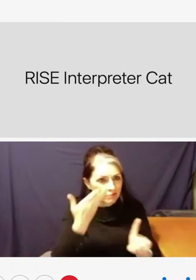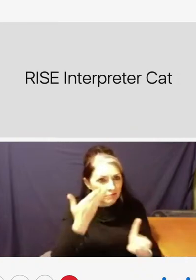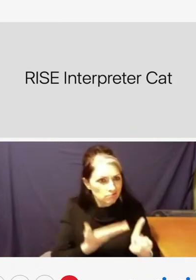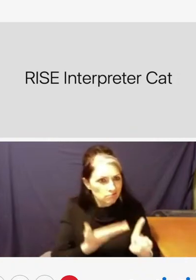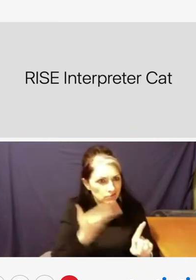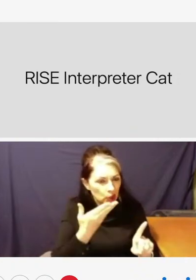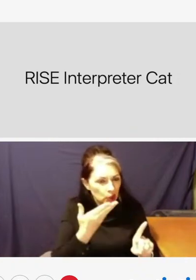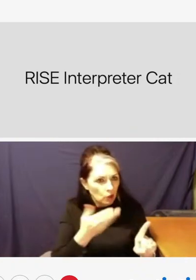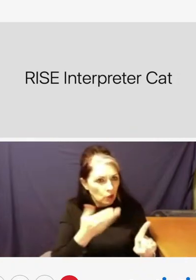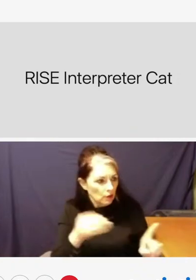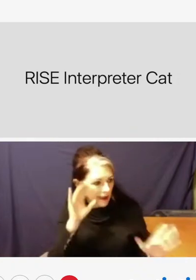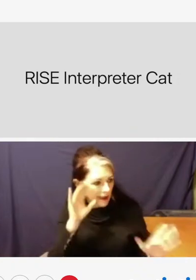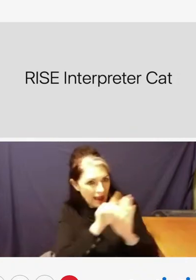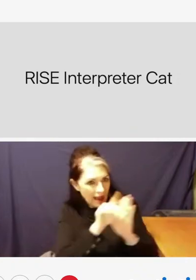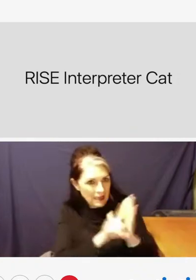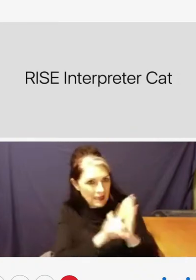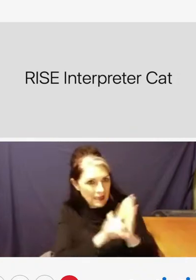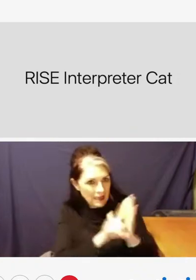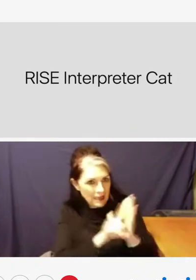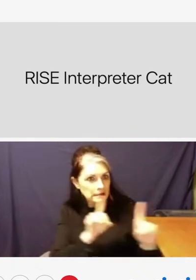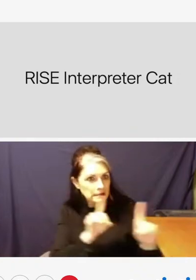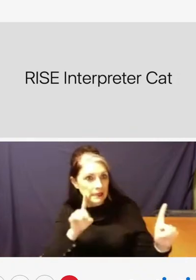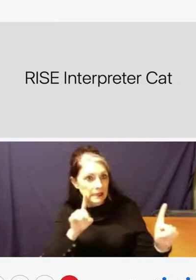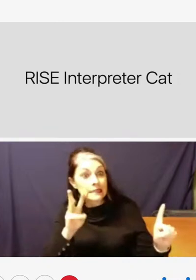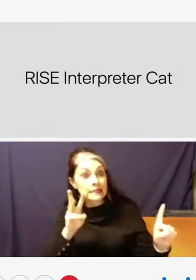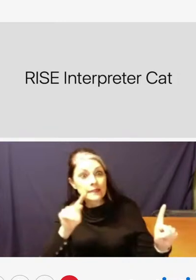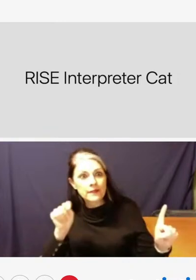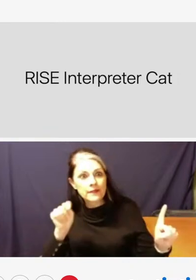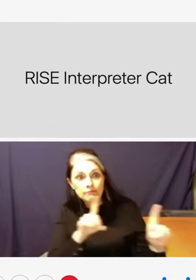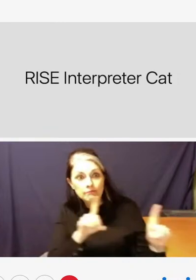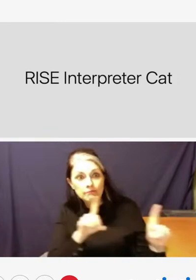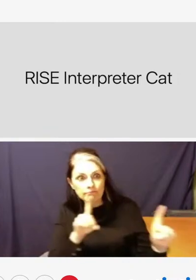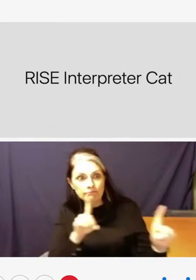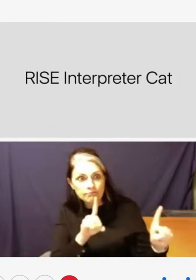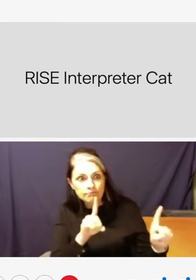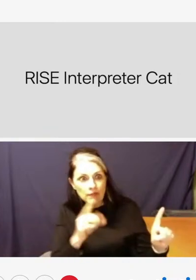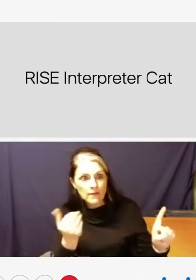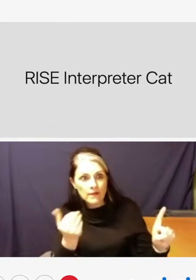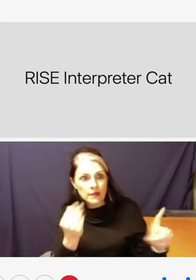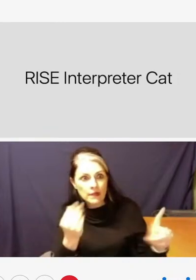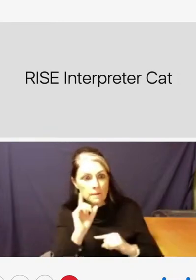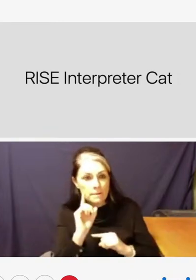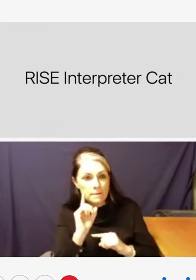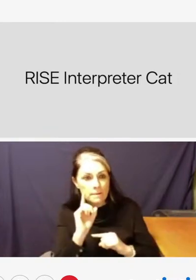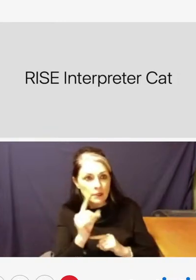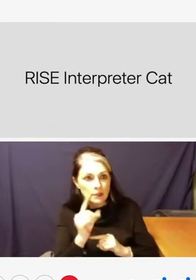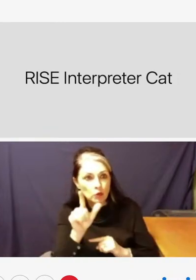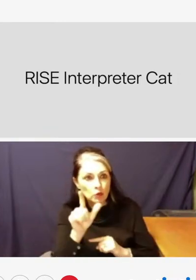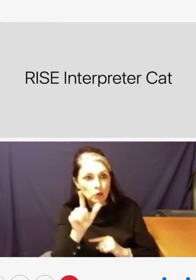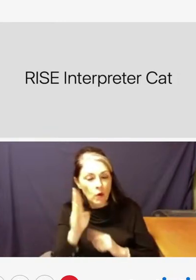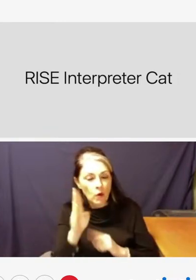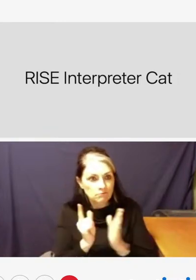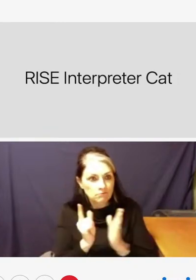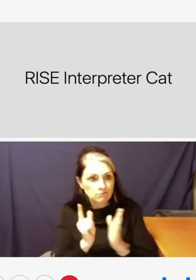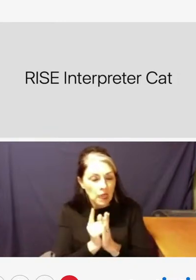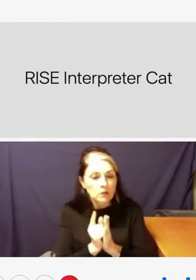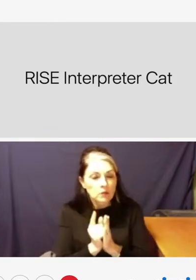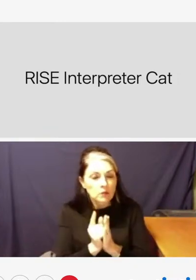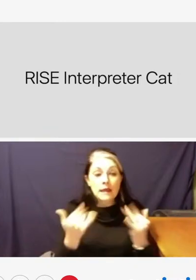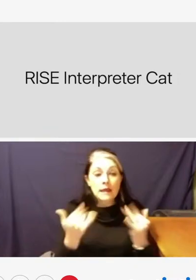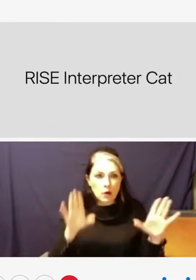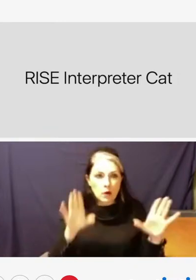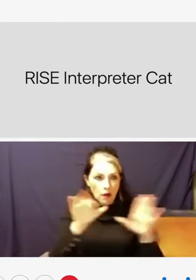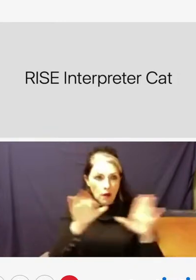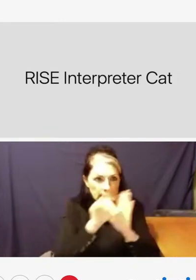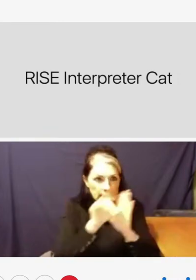are within six feet at least for 15 minutes within a 24-hour period now we're identifying groups uh who